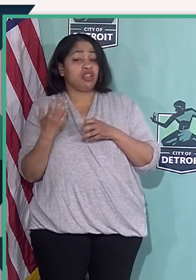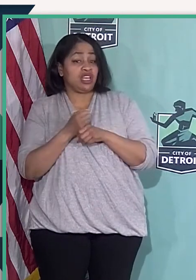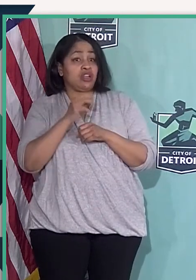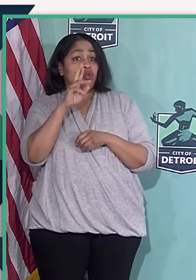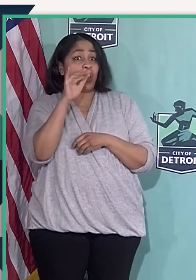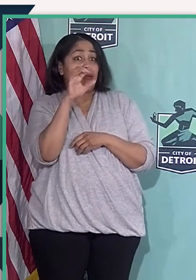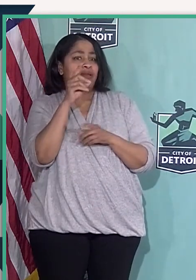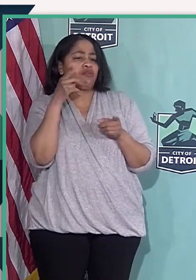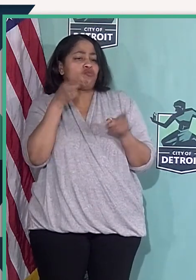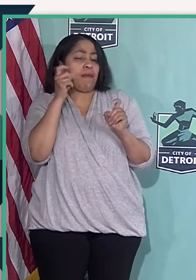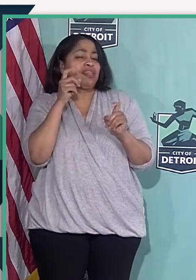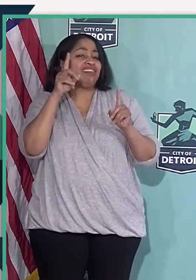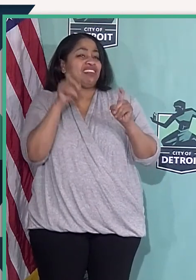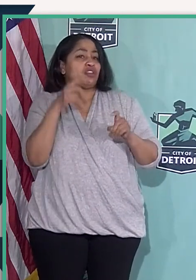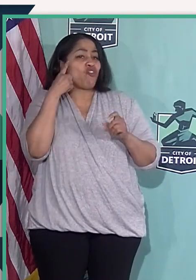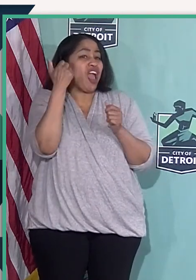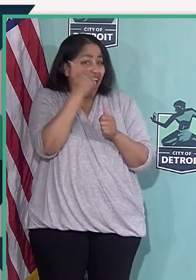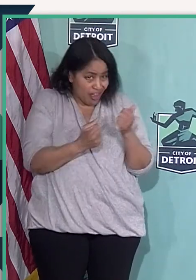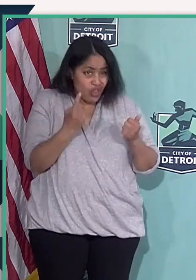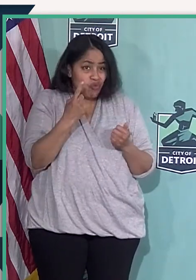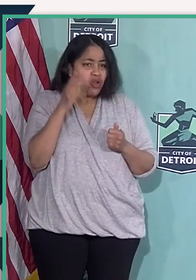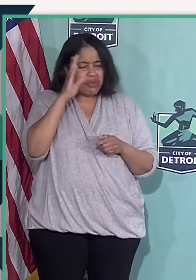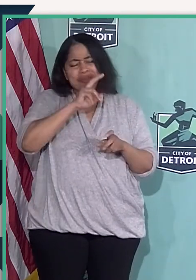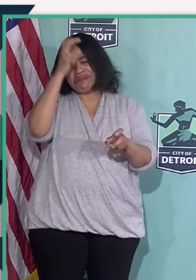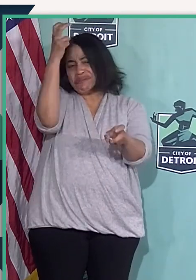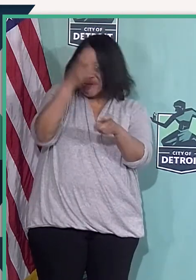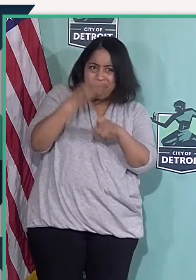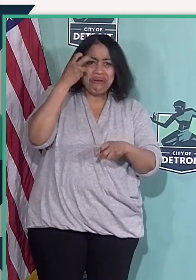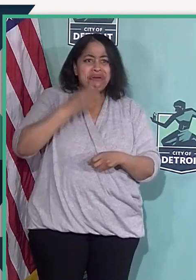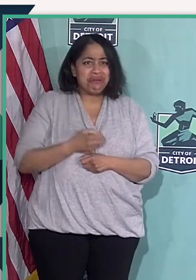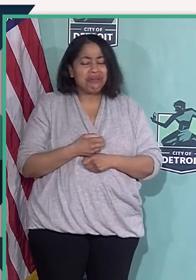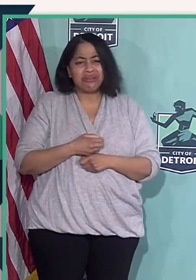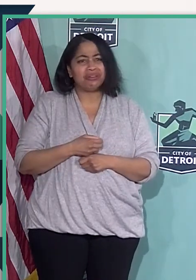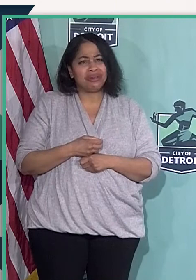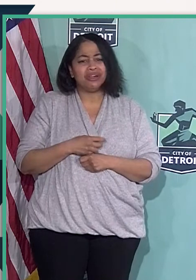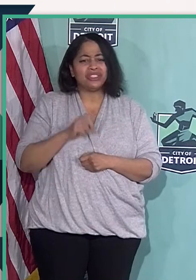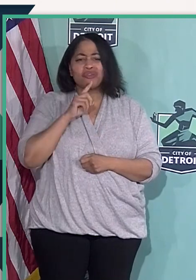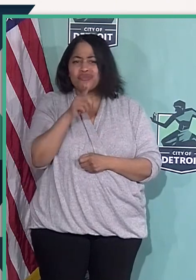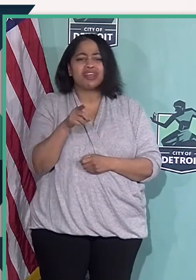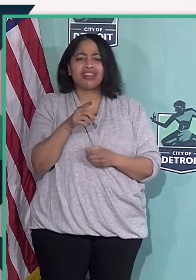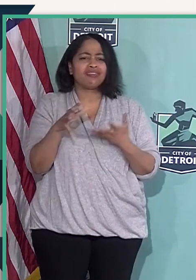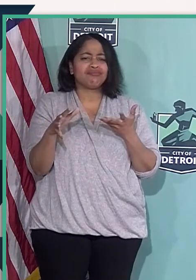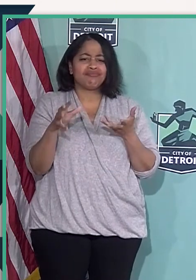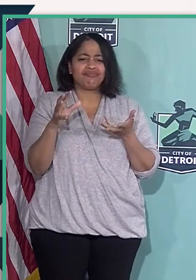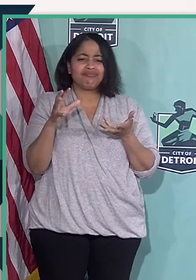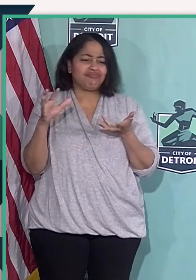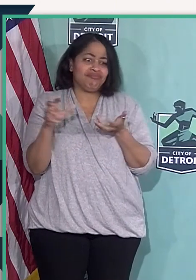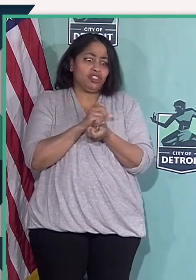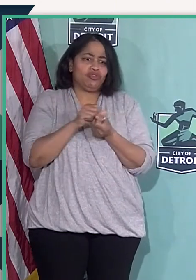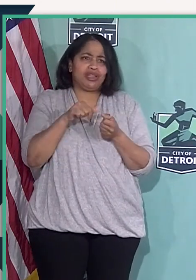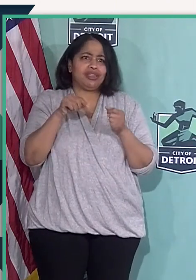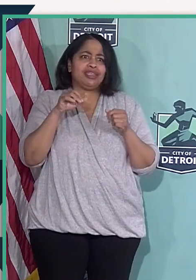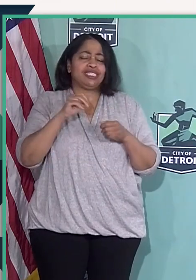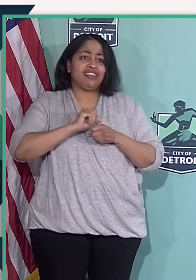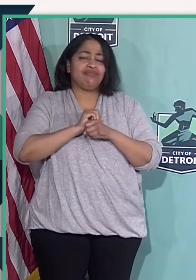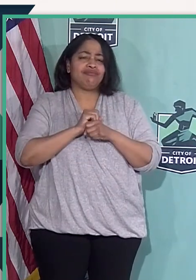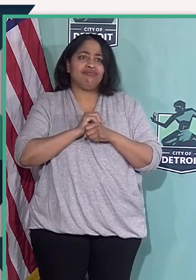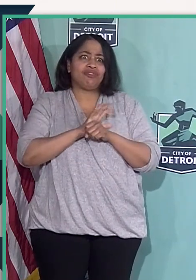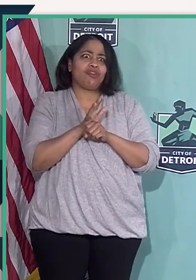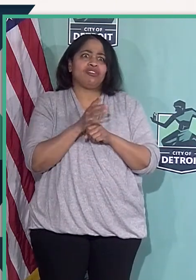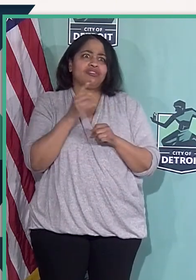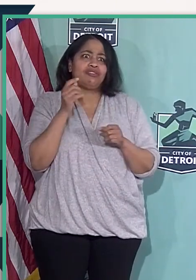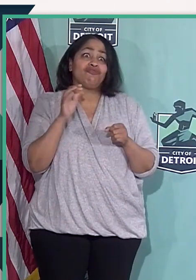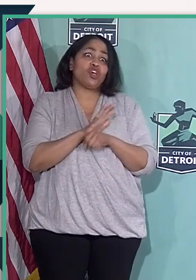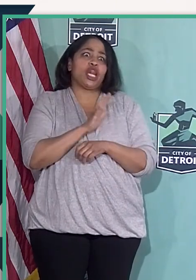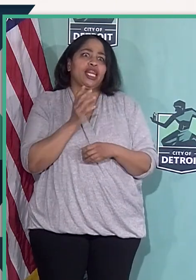everybody, it's going to be very hard to contain this entirely, which is why we've got to keep doing what we're doing. All